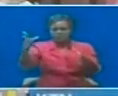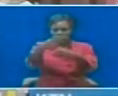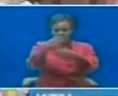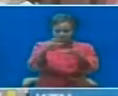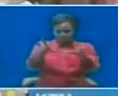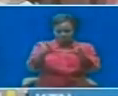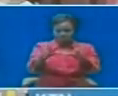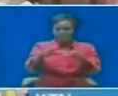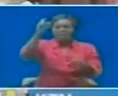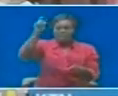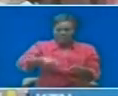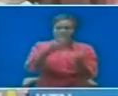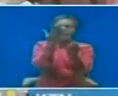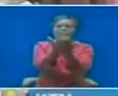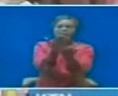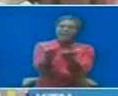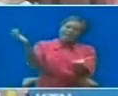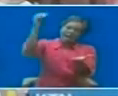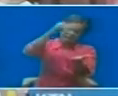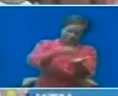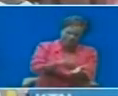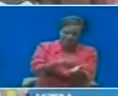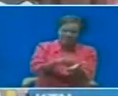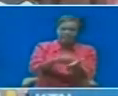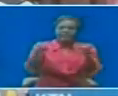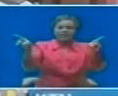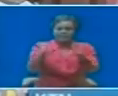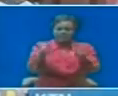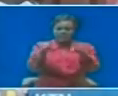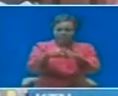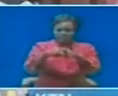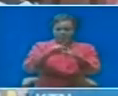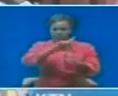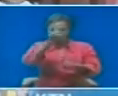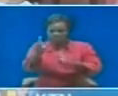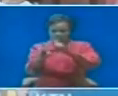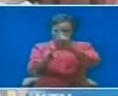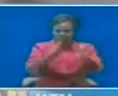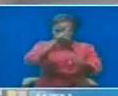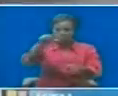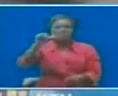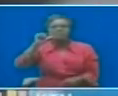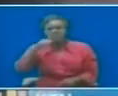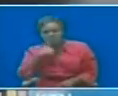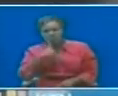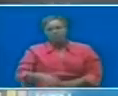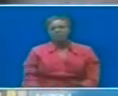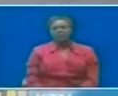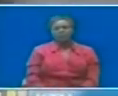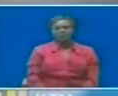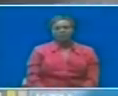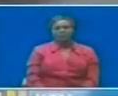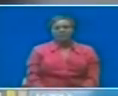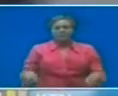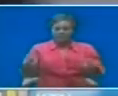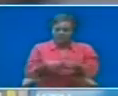agencies will be required to apply for accreditation and undergo vetting afresh. With